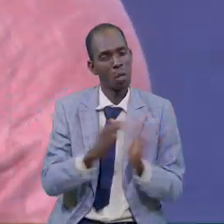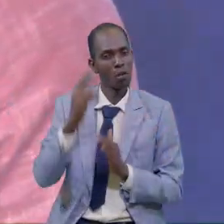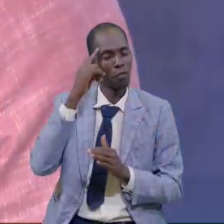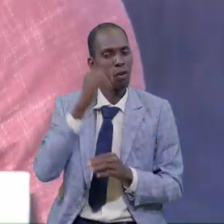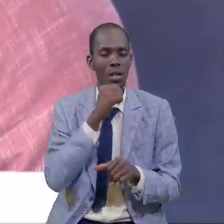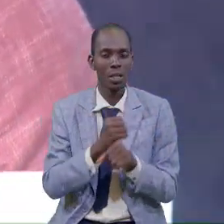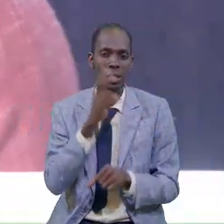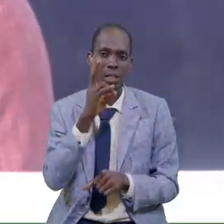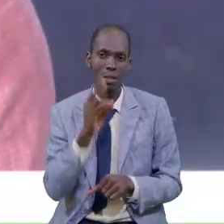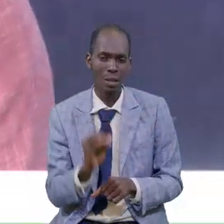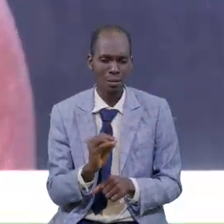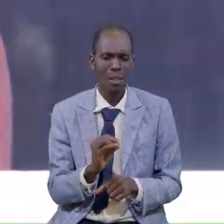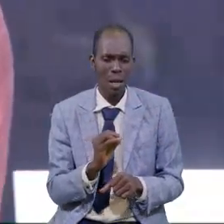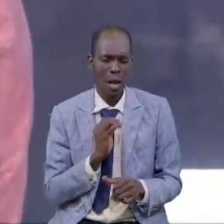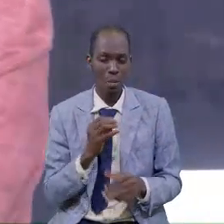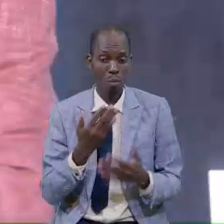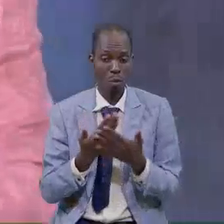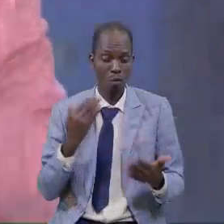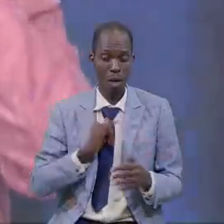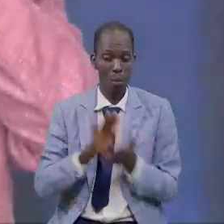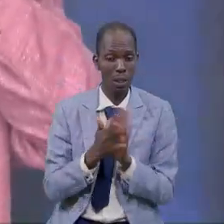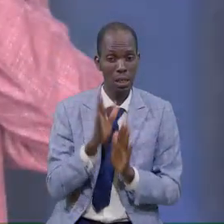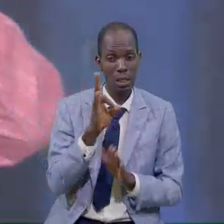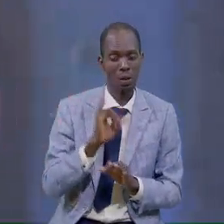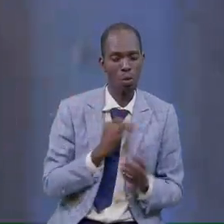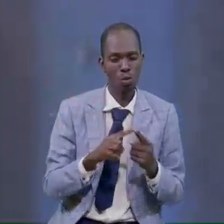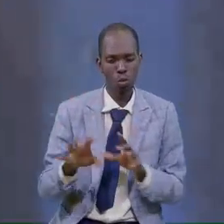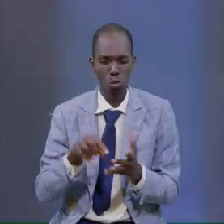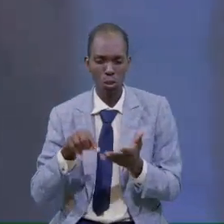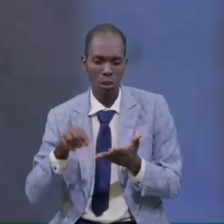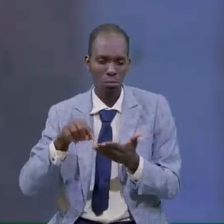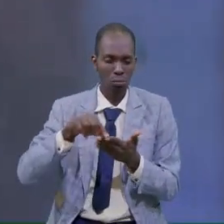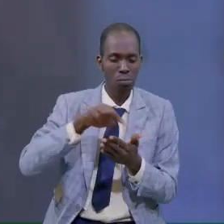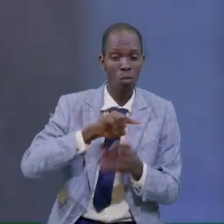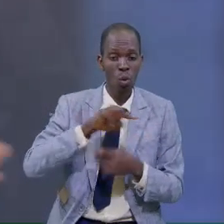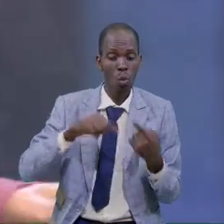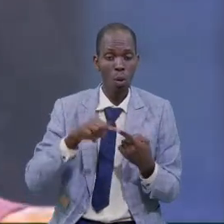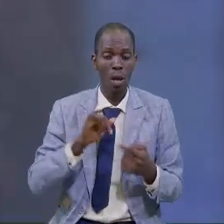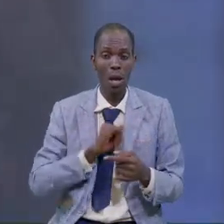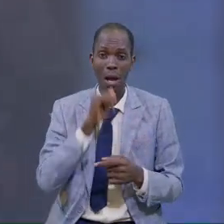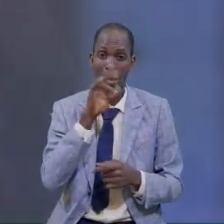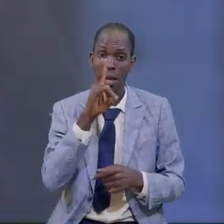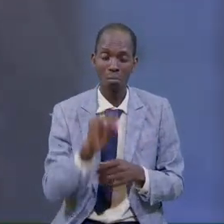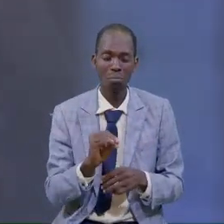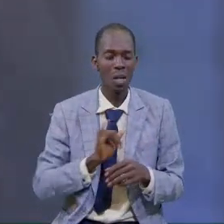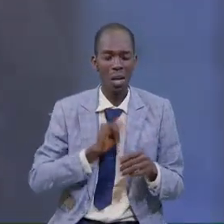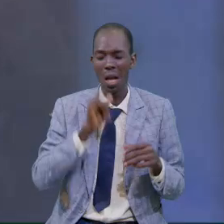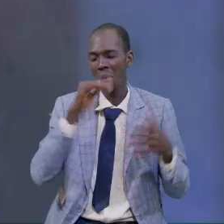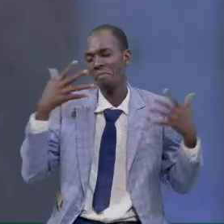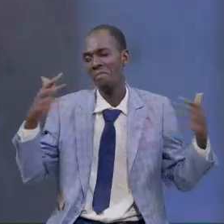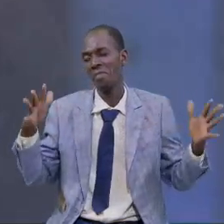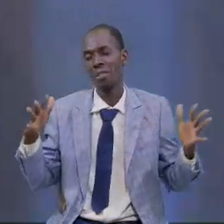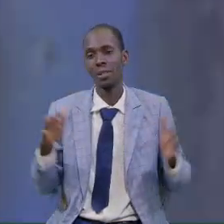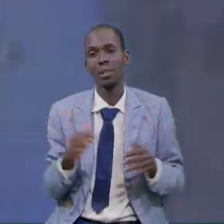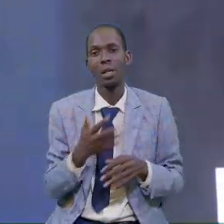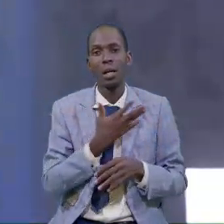get this done when I'm 70. And once I'm 70, I am through. And then I became